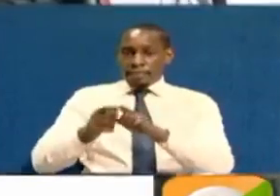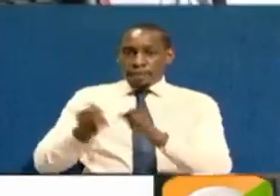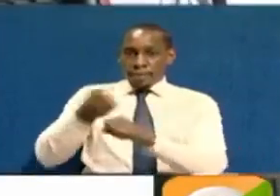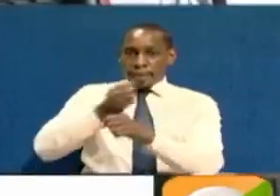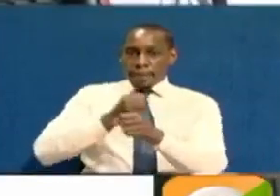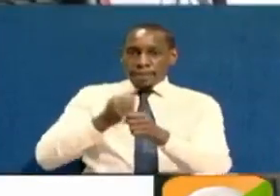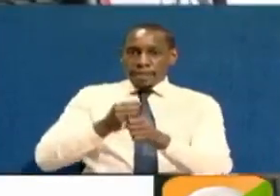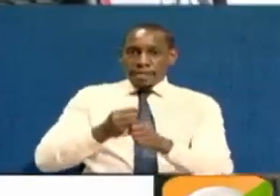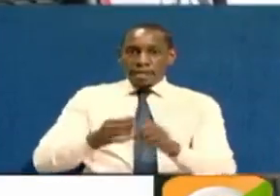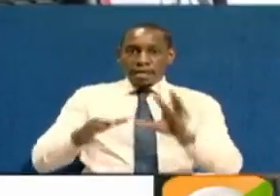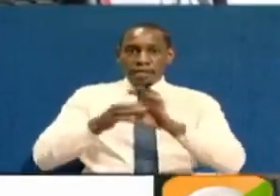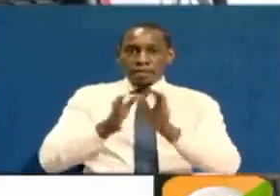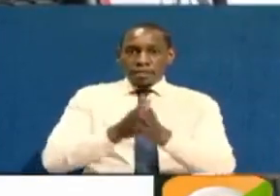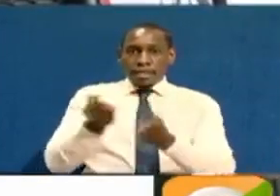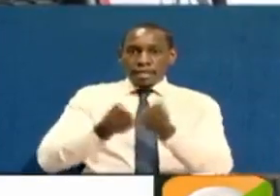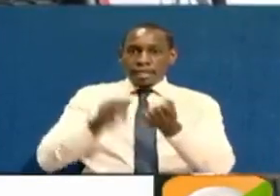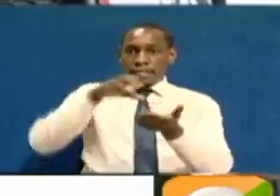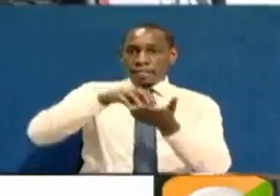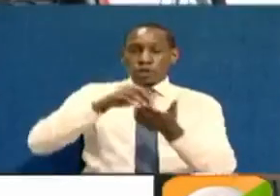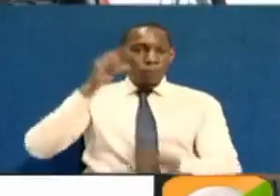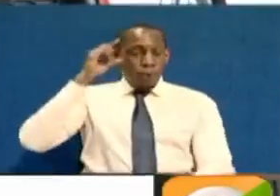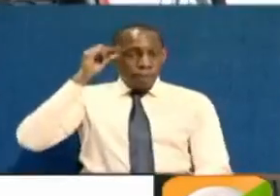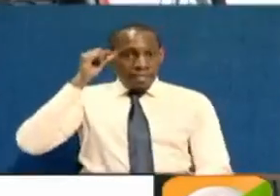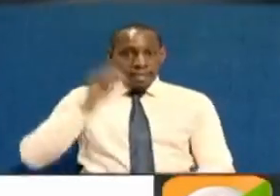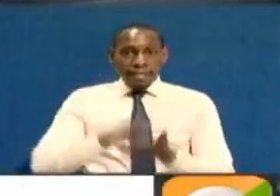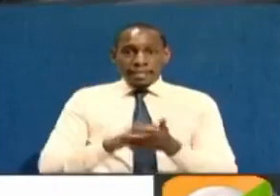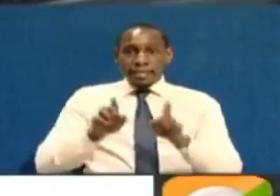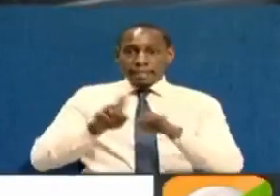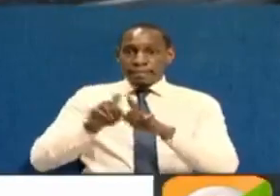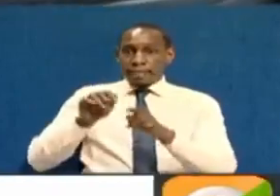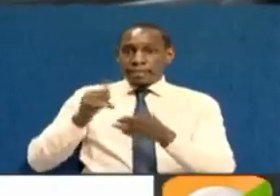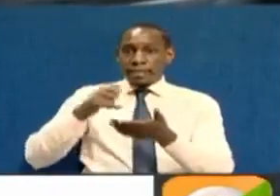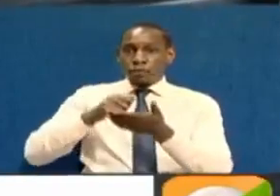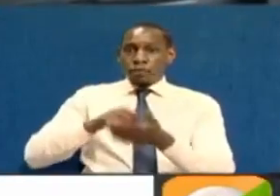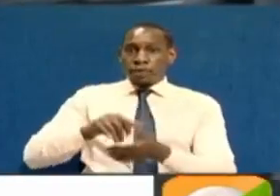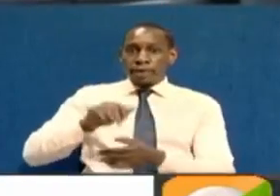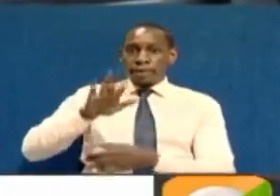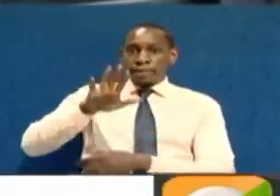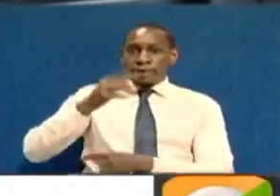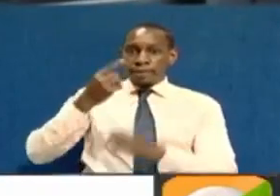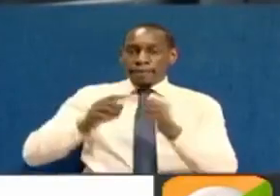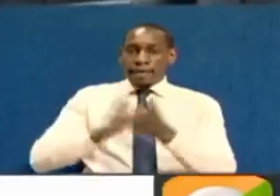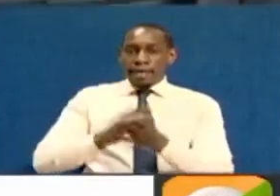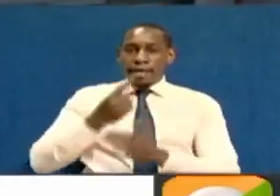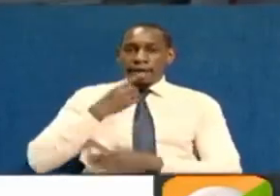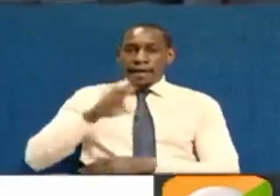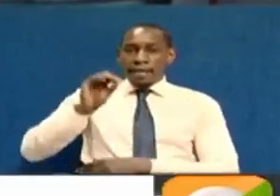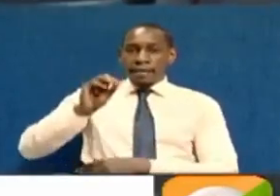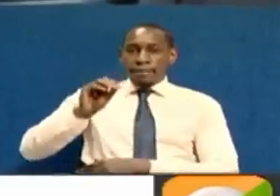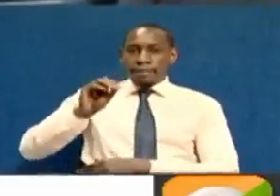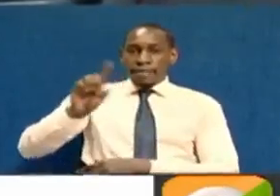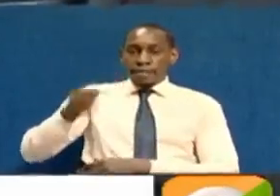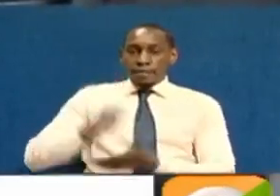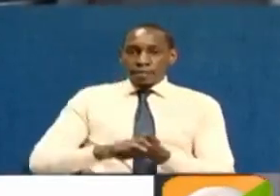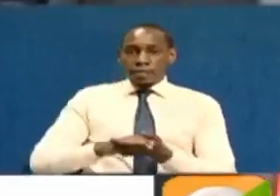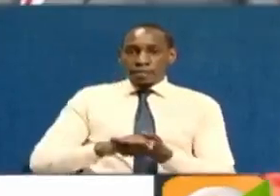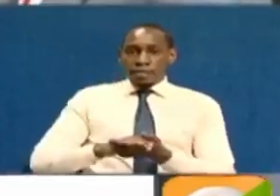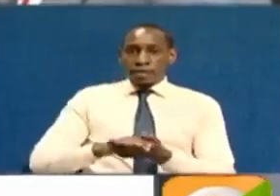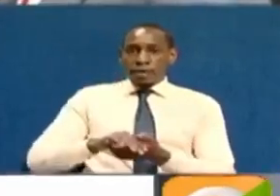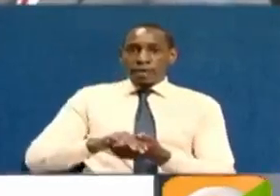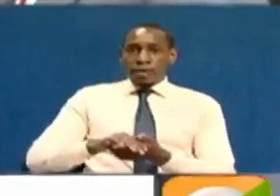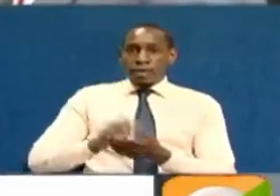the Associated Vehicle Assemblers plant in Mombasa and comes with a 5-year 150,000 kilometers